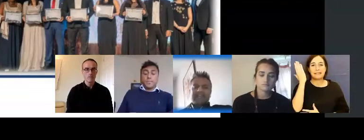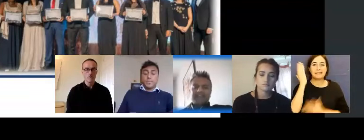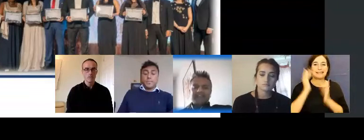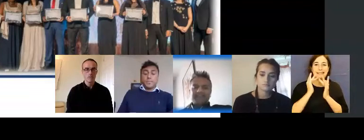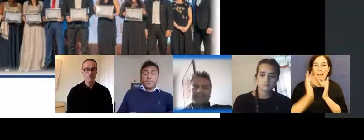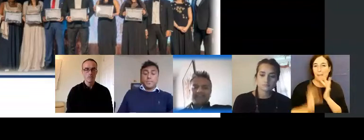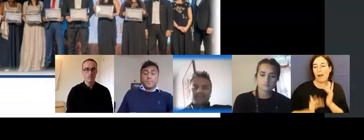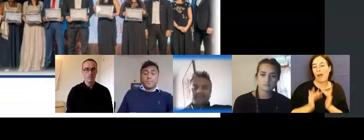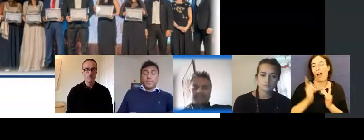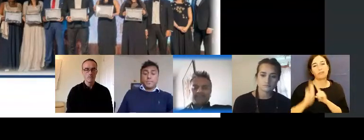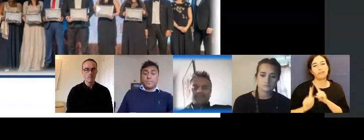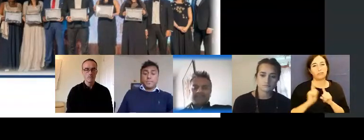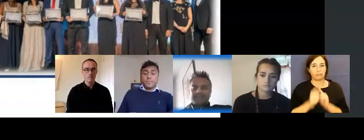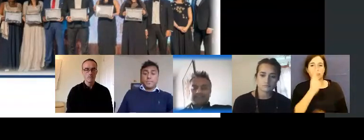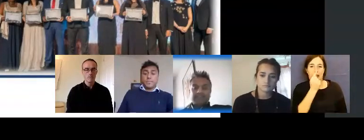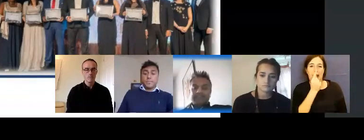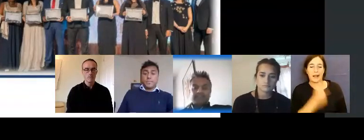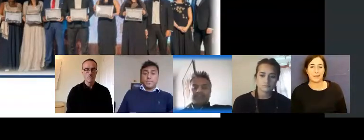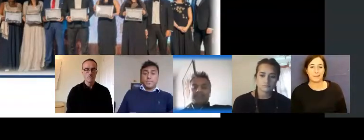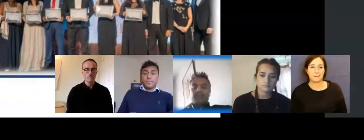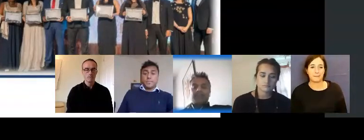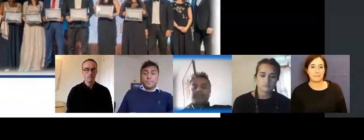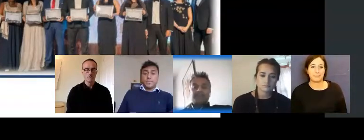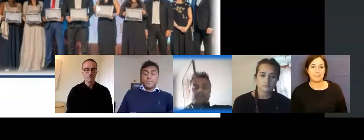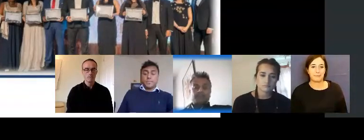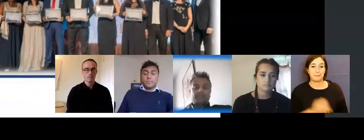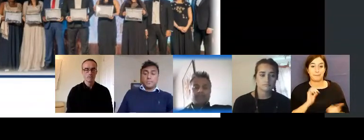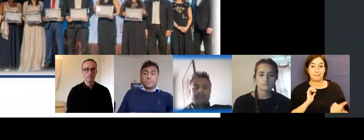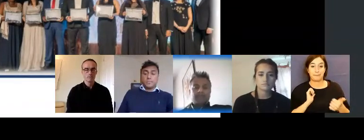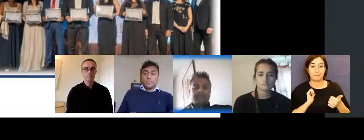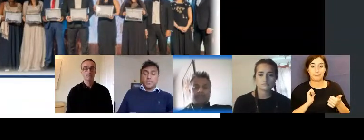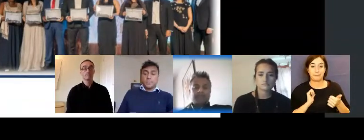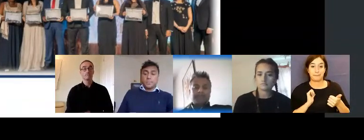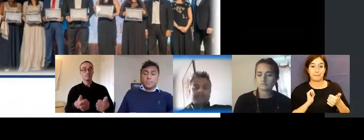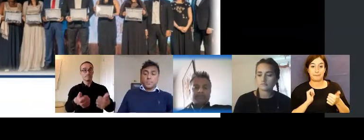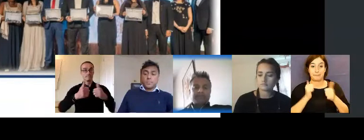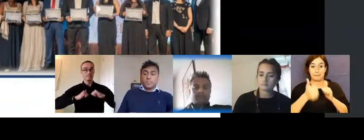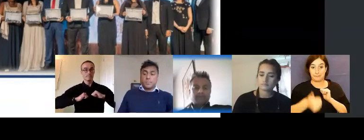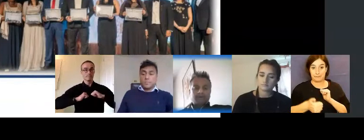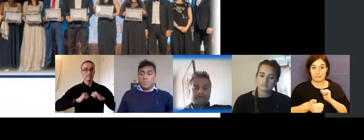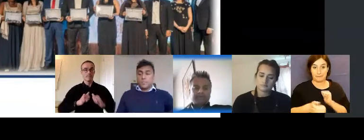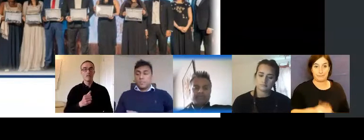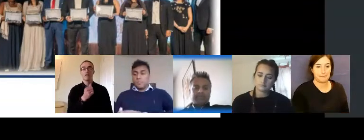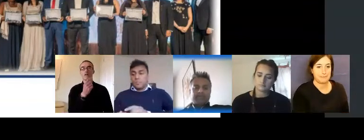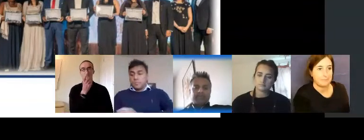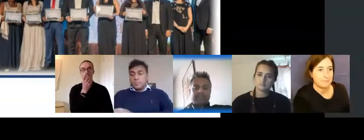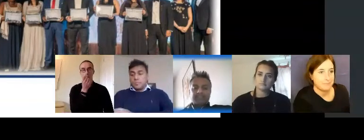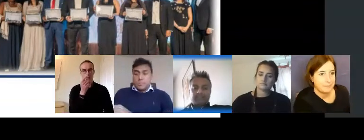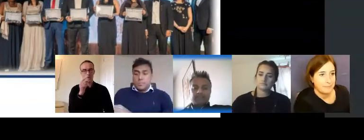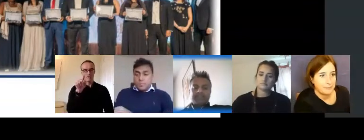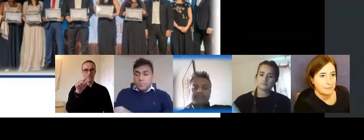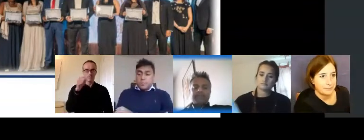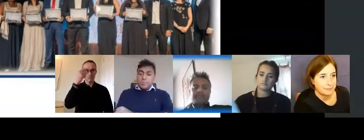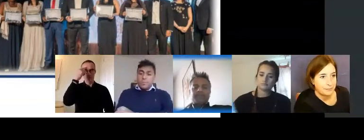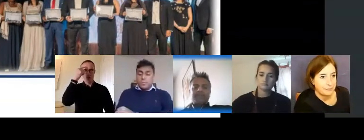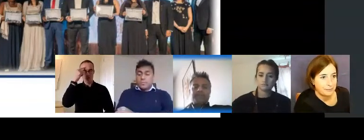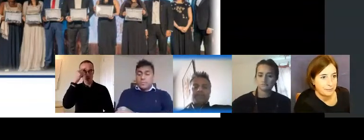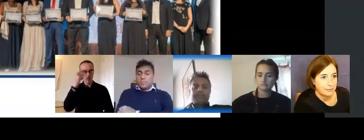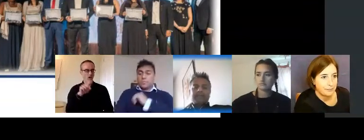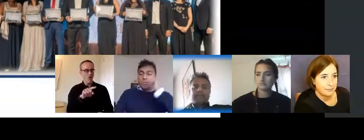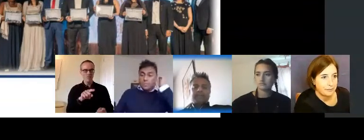like your other leadership programs, board programs, but what we think is unique about this